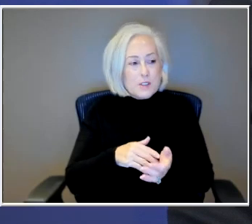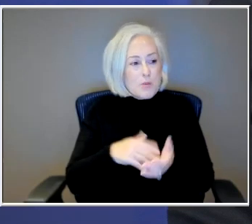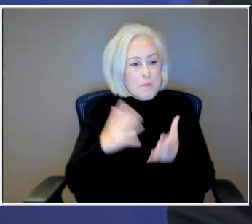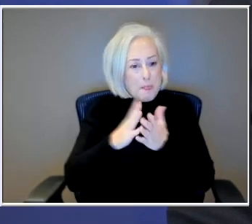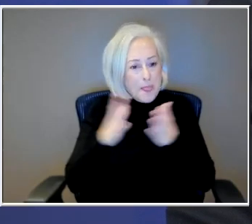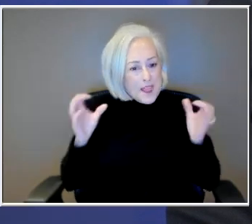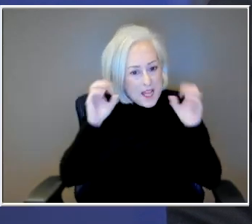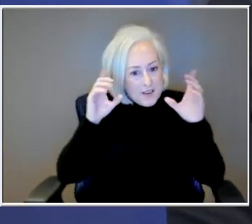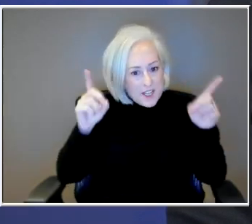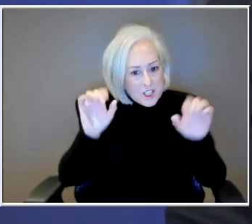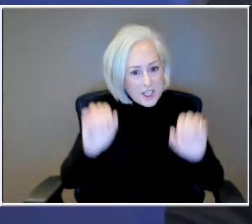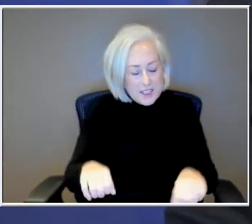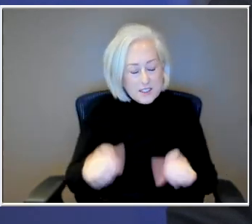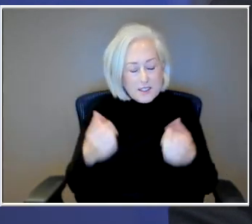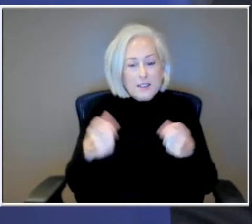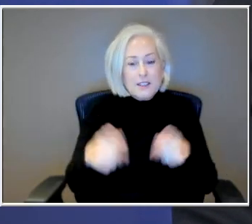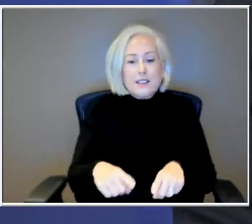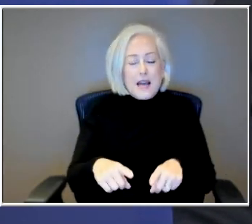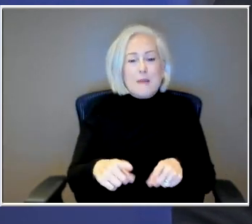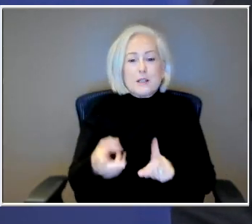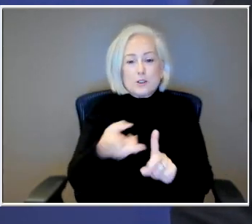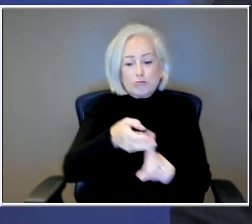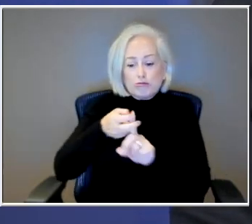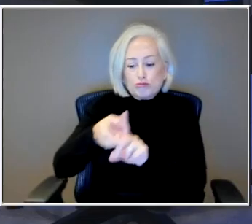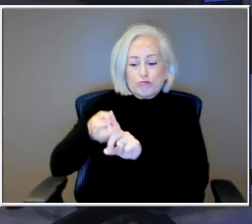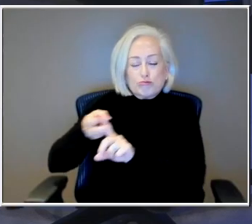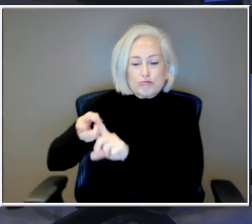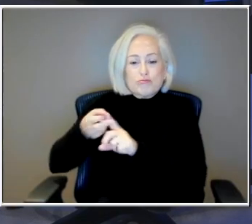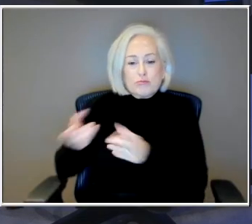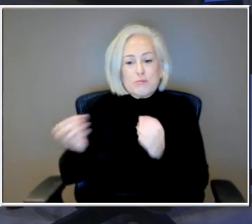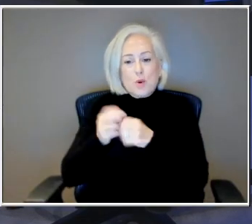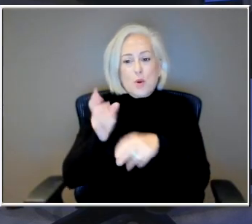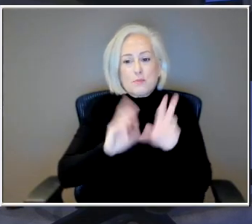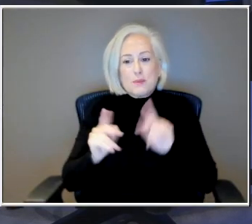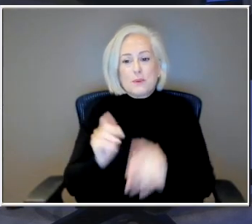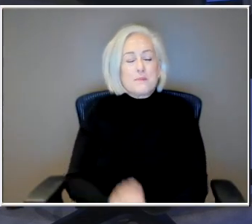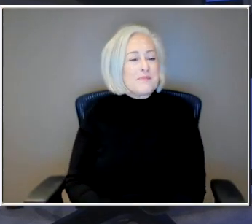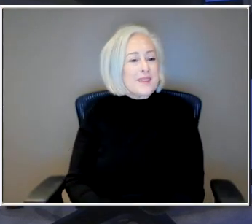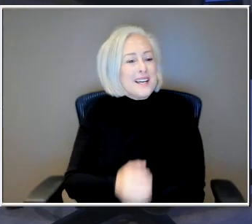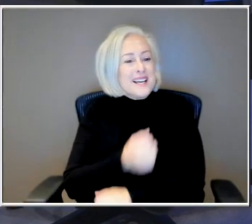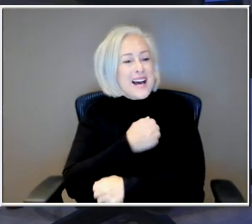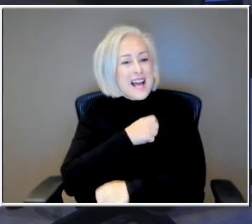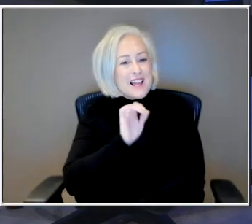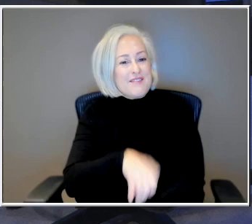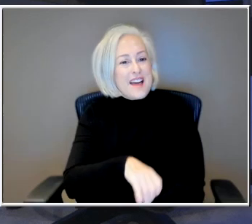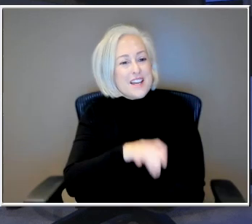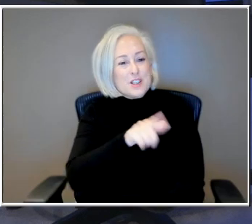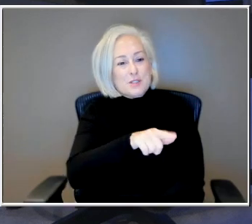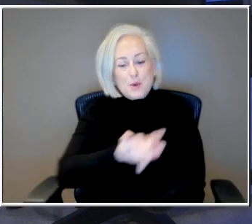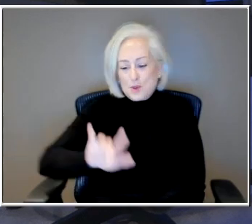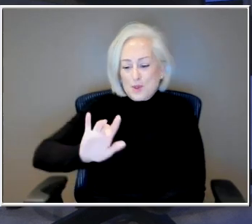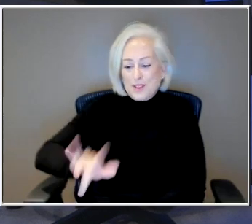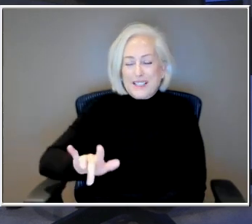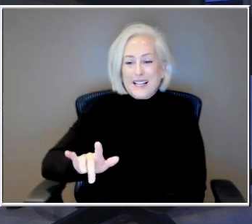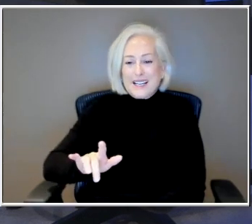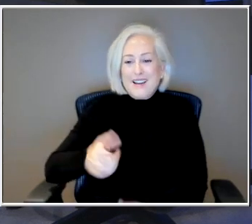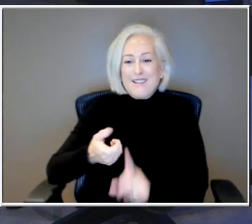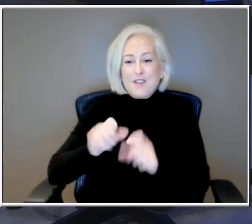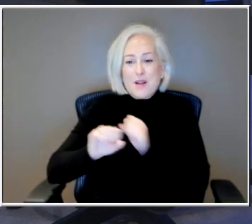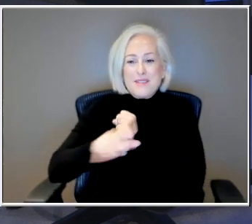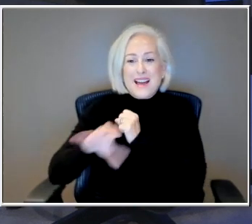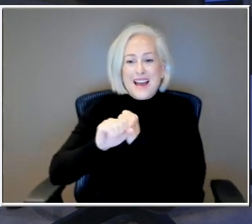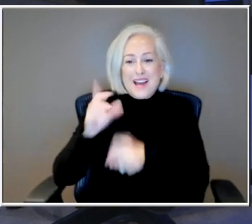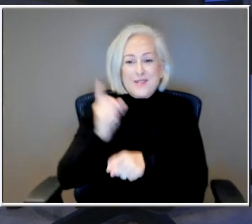can be done to bring more people into this process. I love that part of the story. You're supposed to like click away from those ads as quickly as possible. Aren't you guys glad